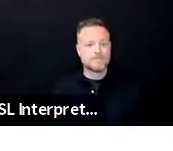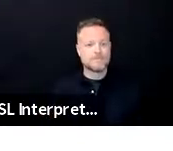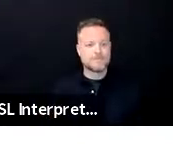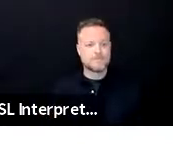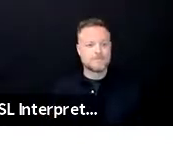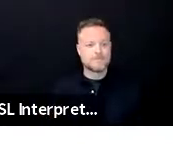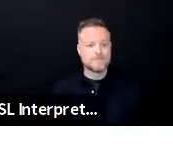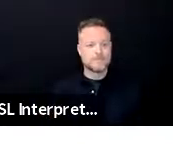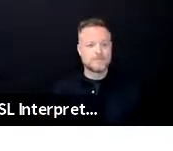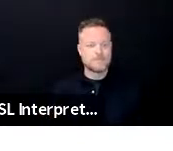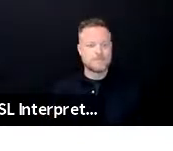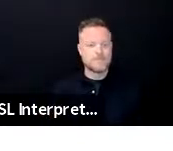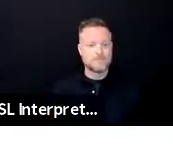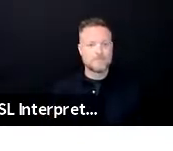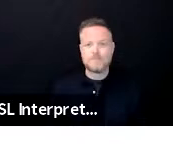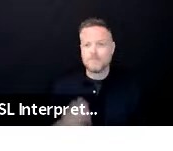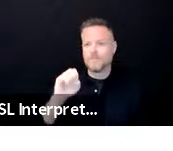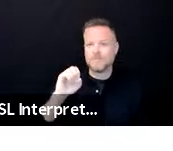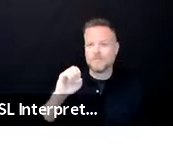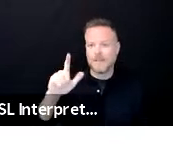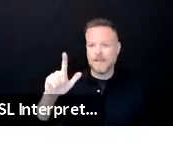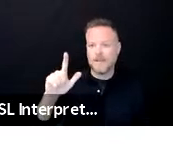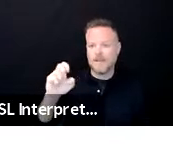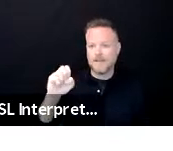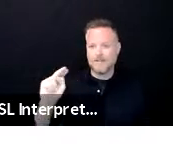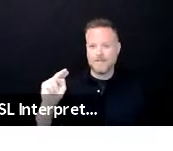Here. Ellen Herman,